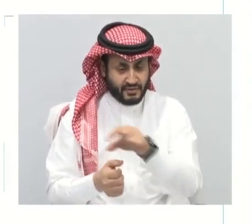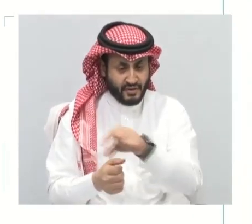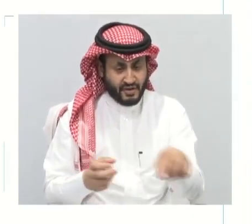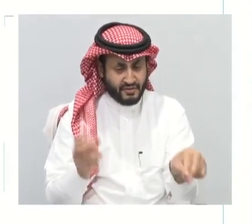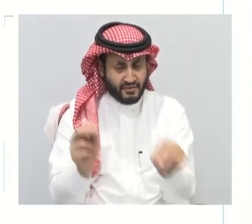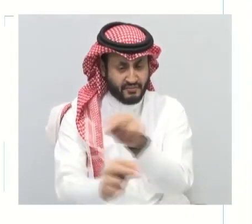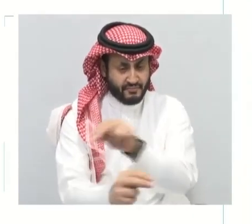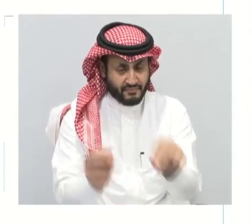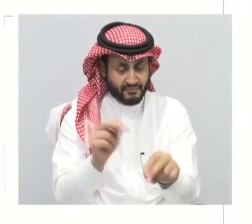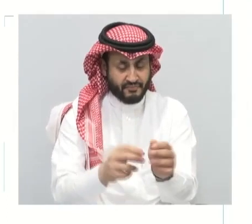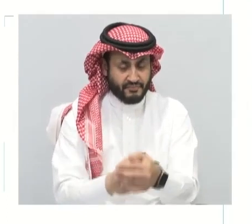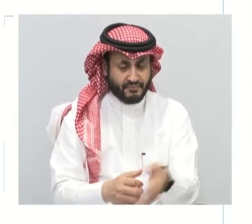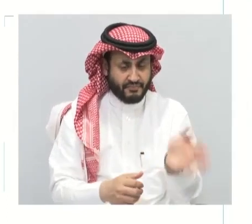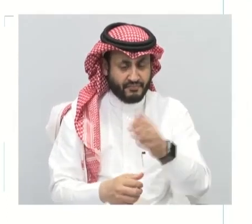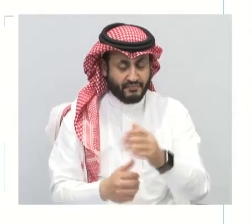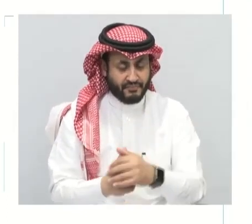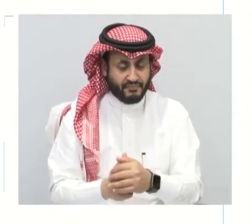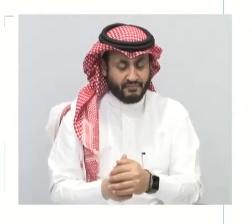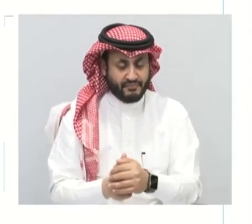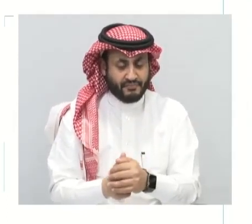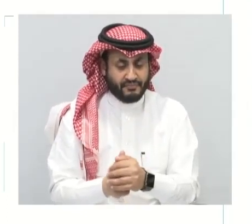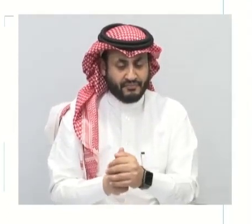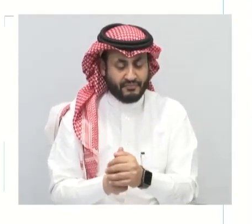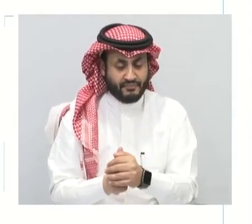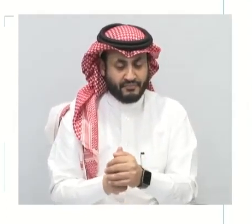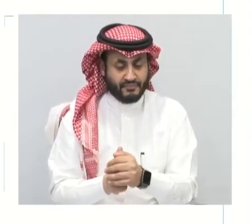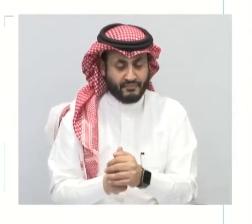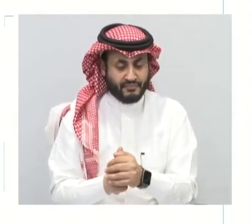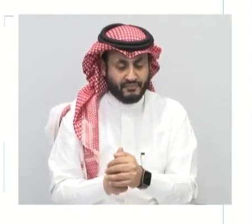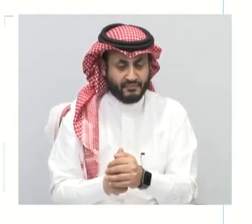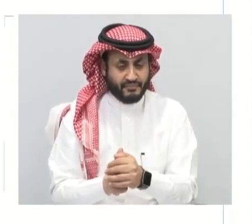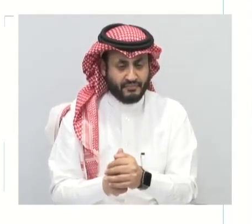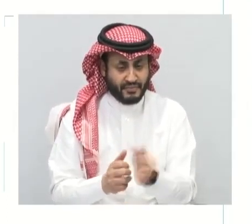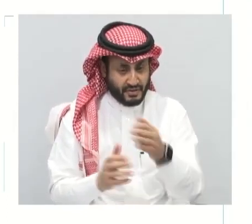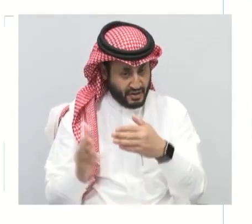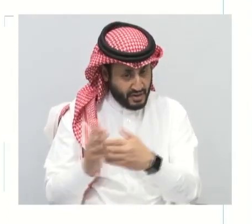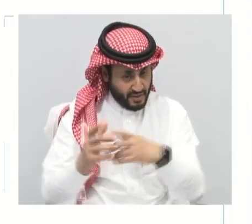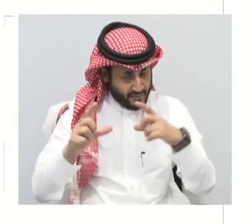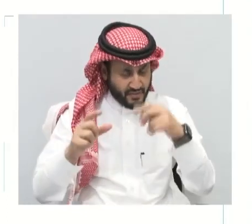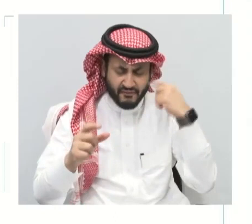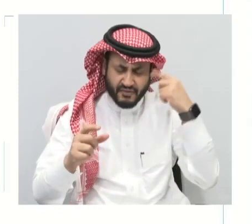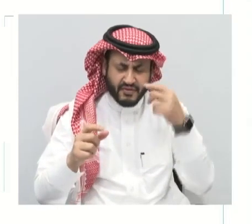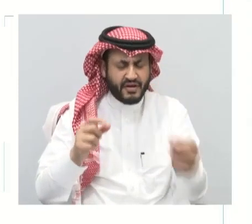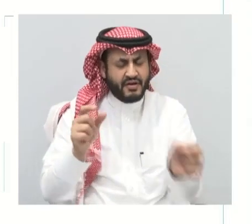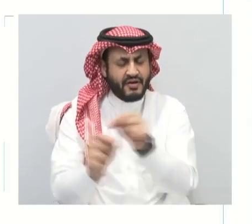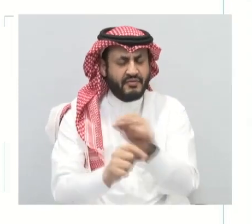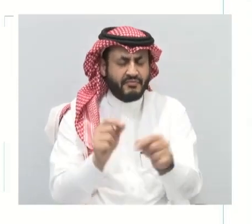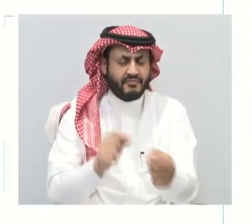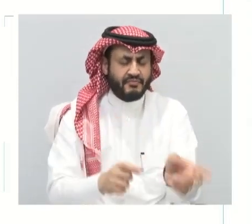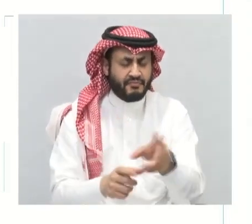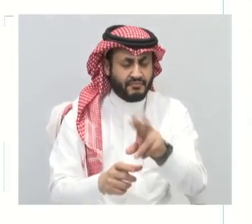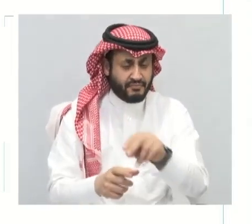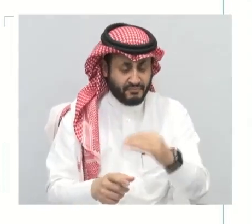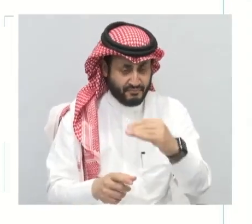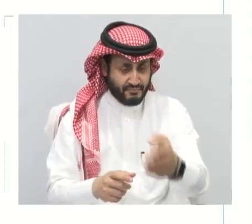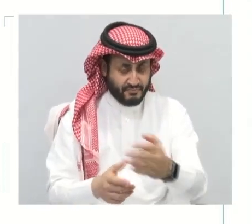father asks by the store on his way home. You can pause the video and think of it, then play it again